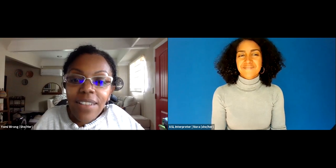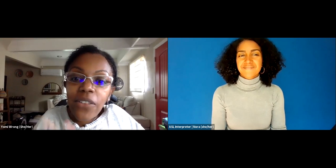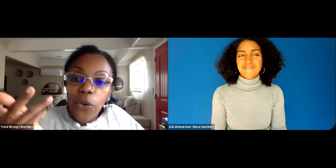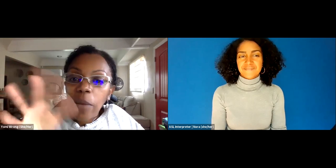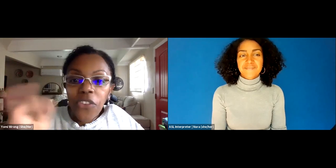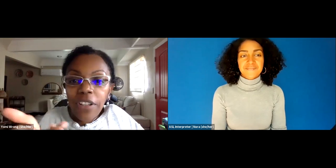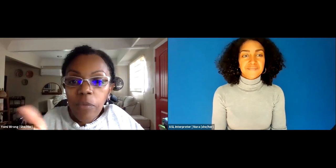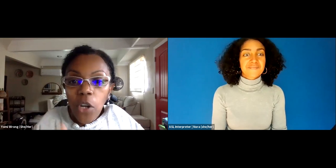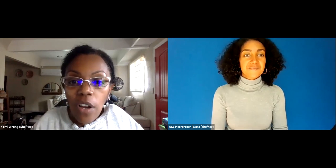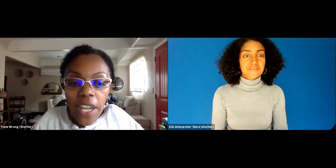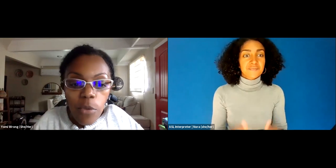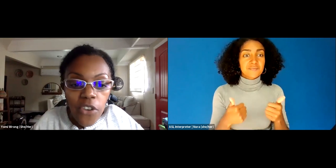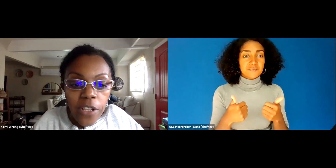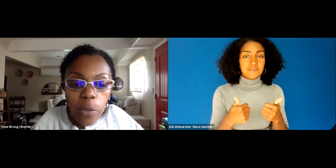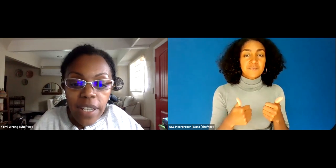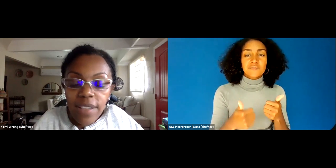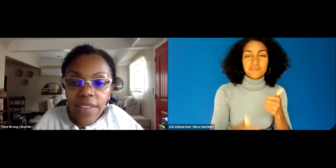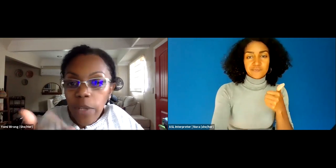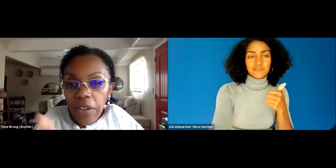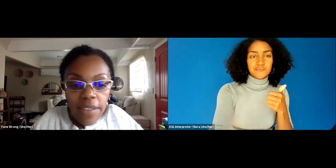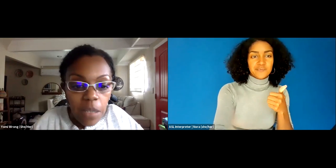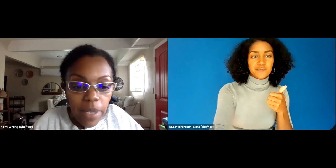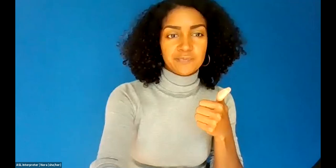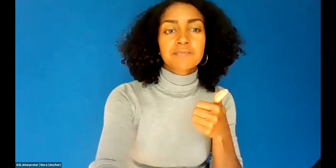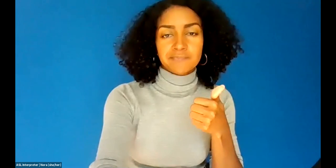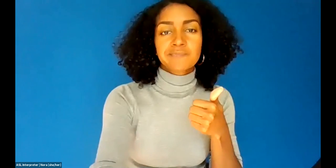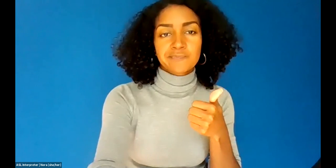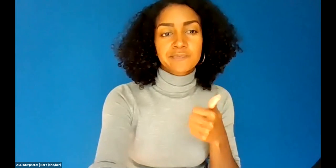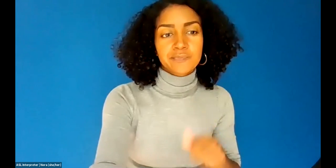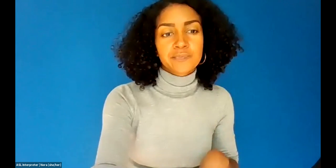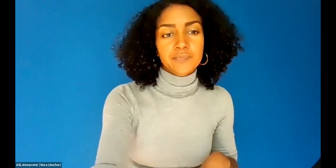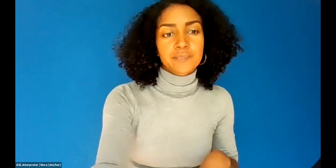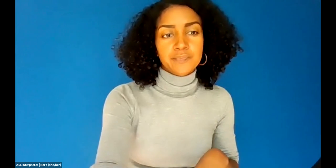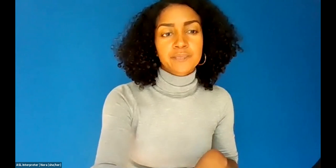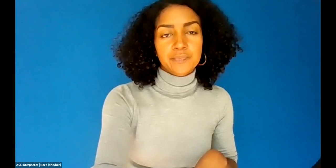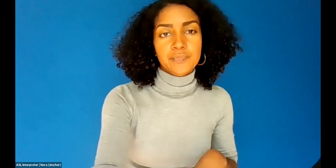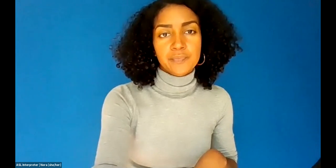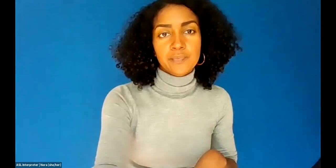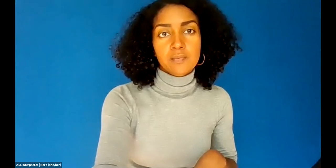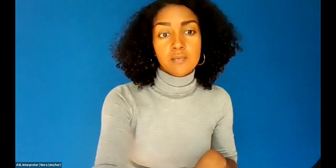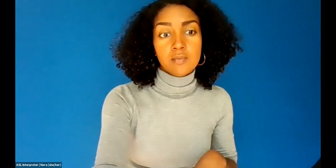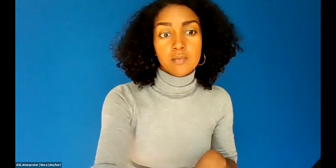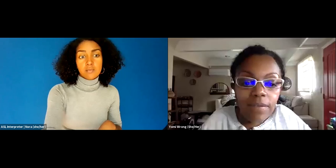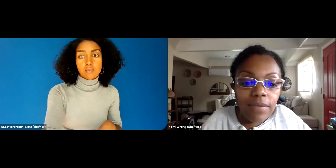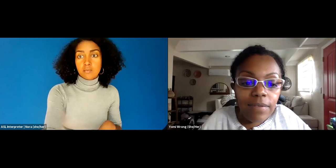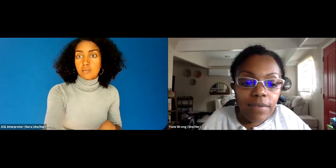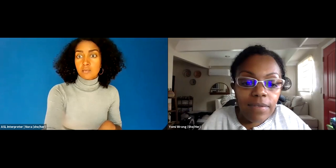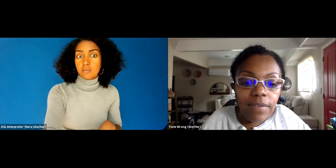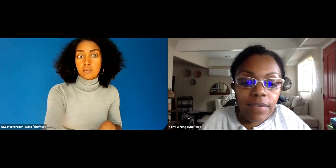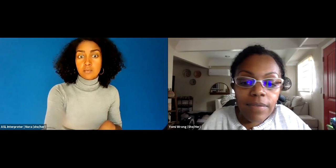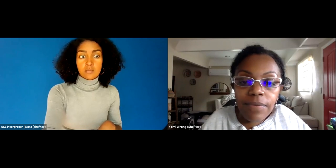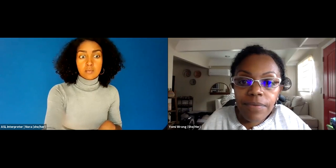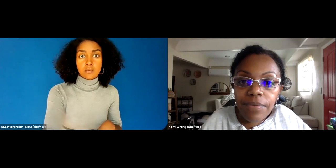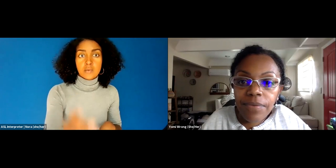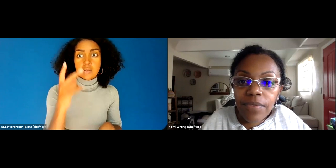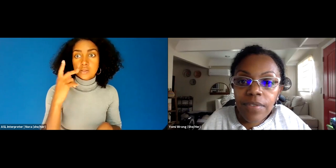Okay, so Nora, I'm just gonna go off camera for a little bit. It looks like we don't have anybody in here, so. Oh, I see 1, 2, 3, 4, 5, 6, 7,